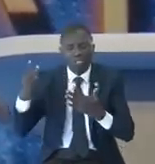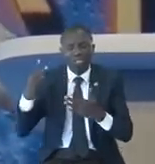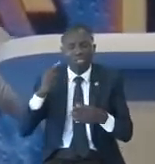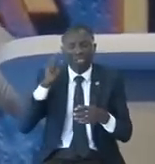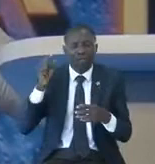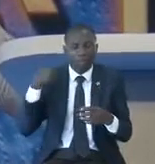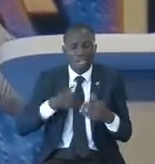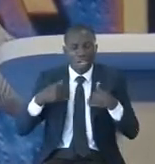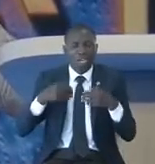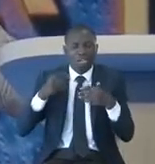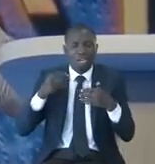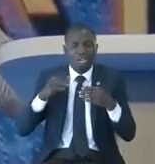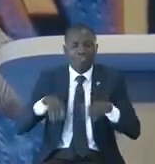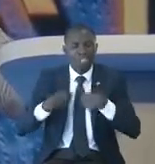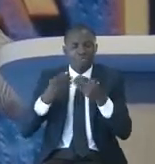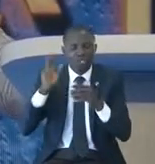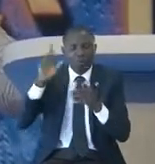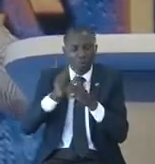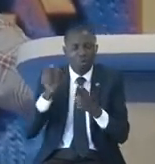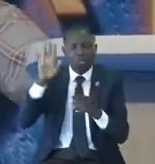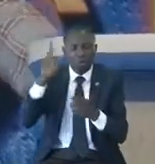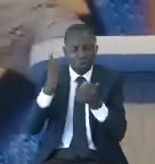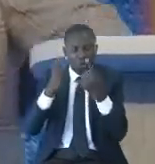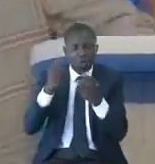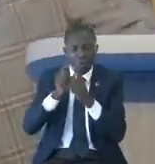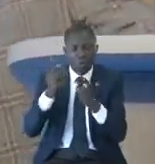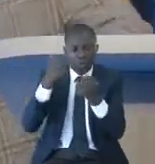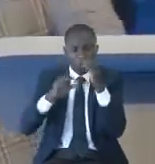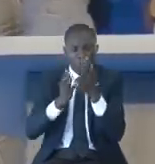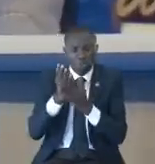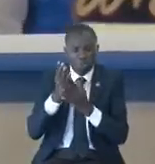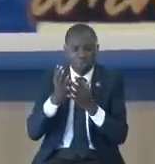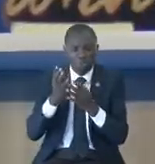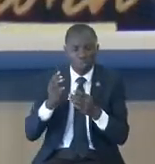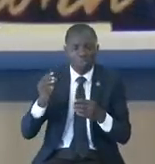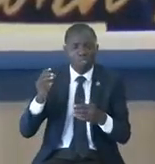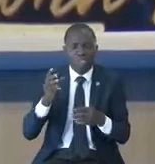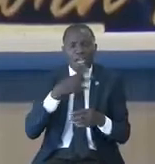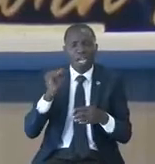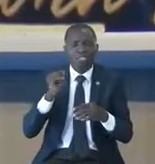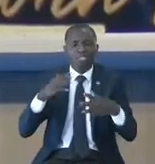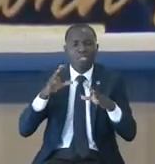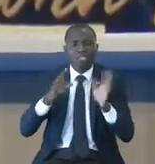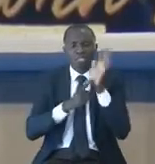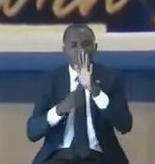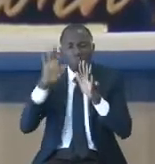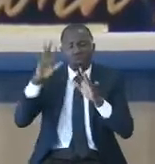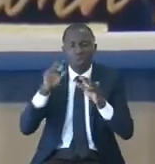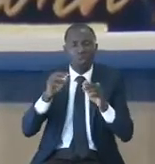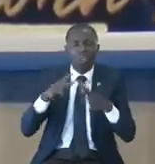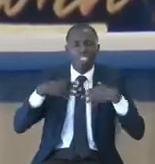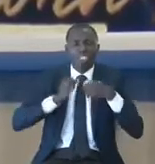word, and the word is going to come true. I pray, Lord, manifest your healing power in